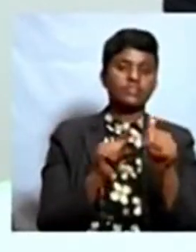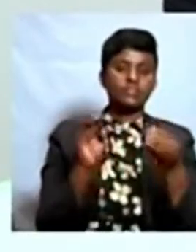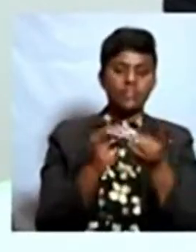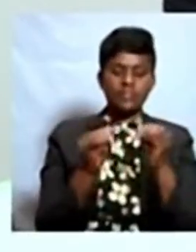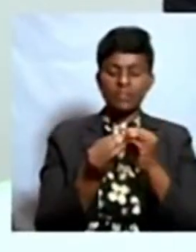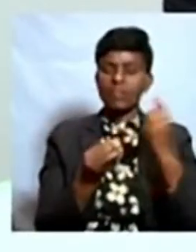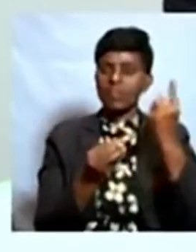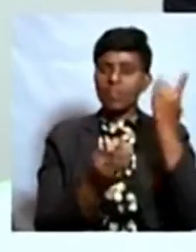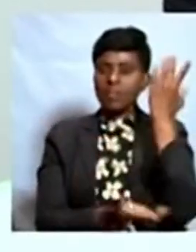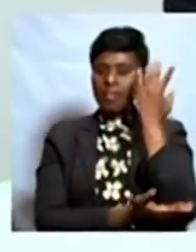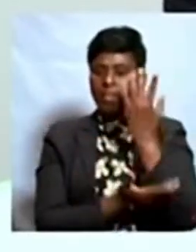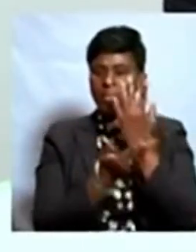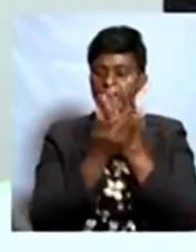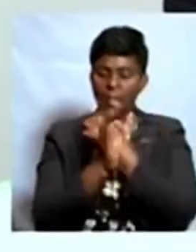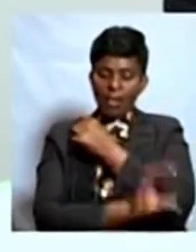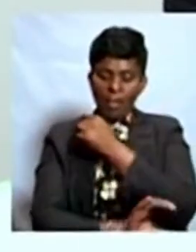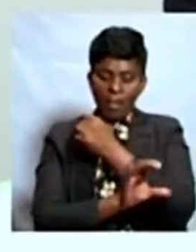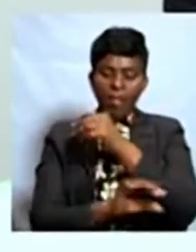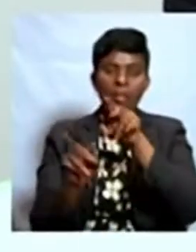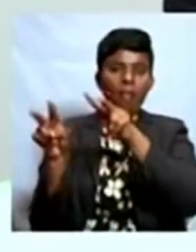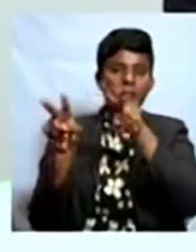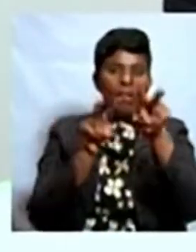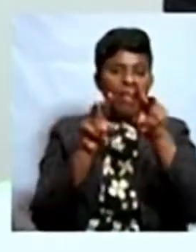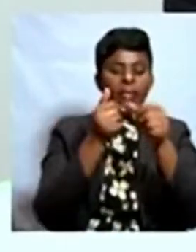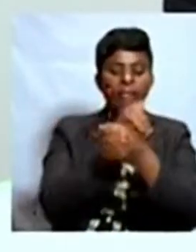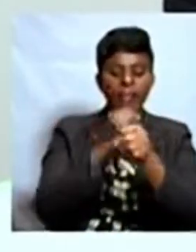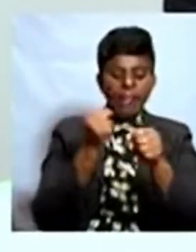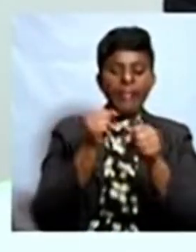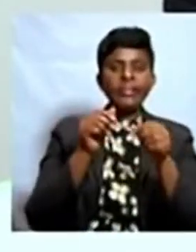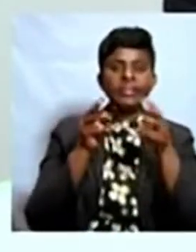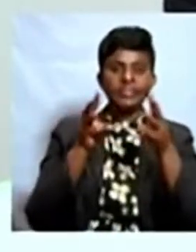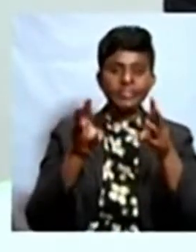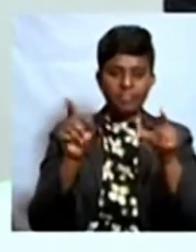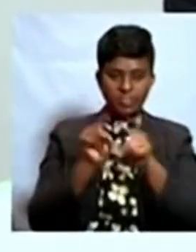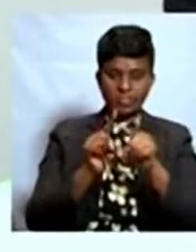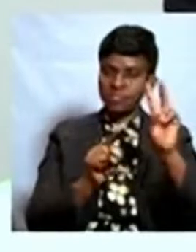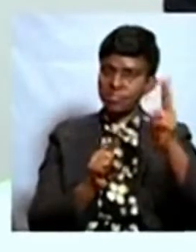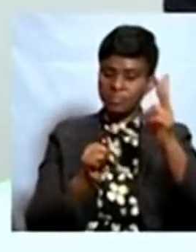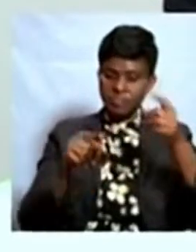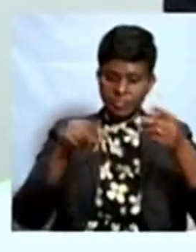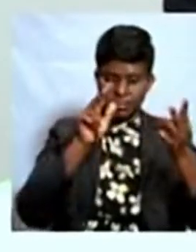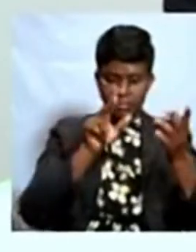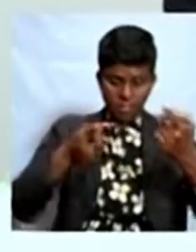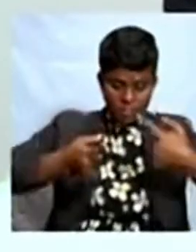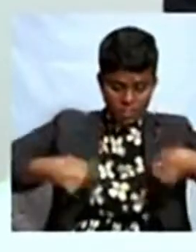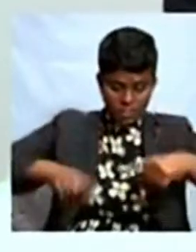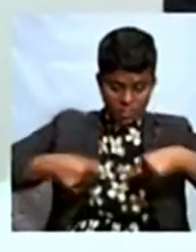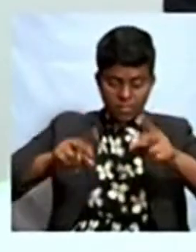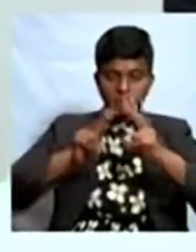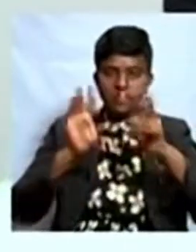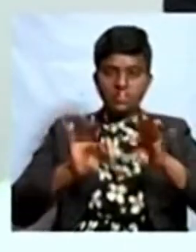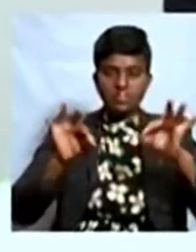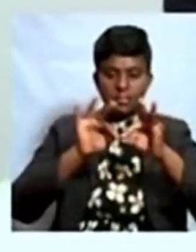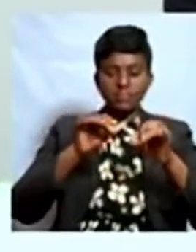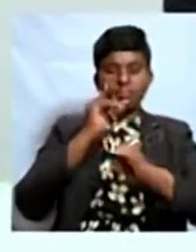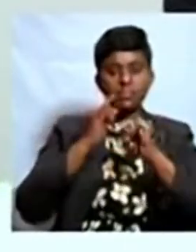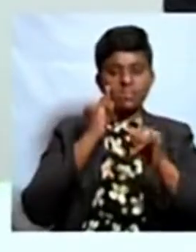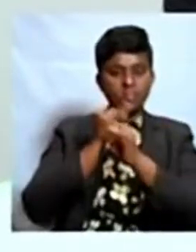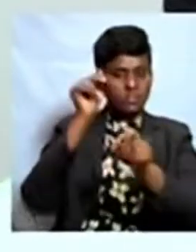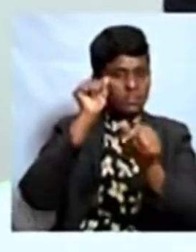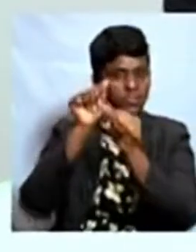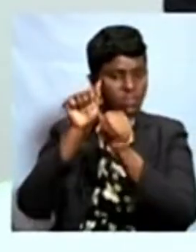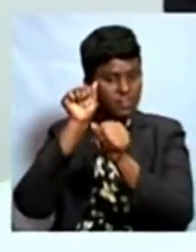1. Enhance the country's aviation safety profile. 2. Domesticate key international